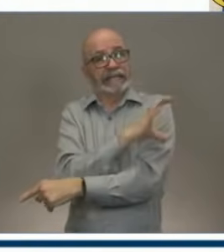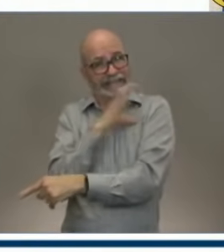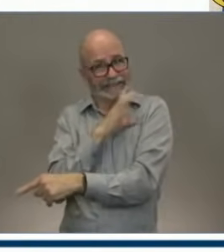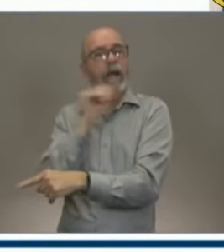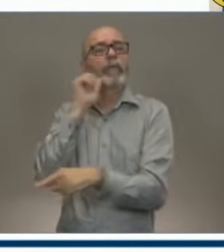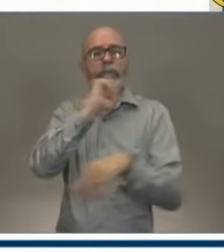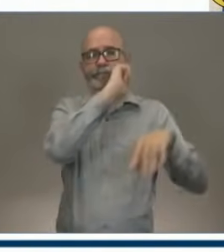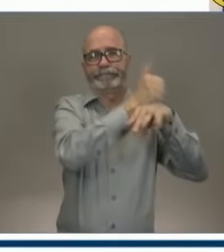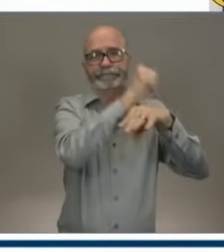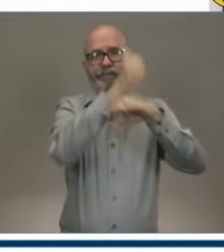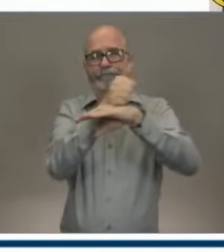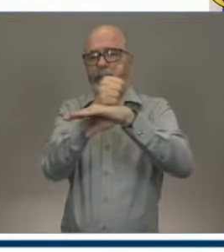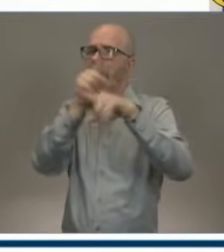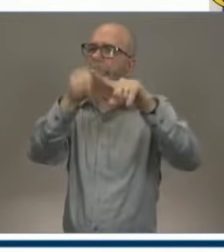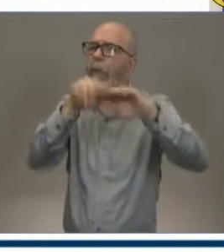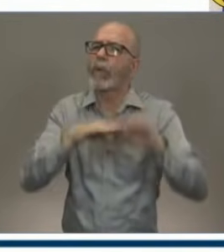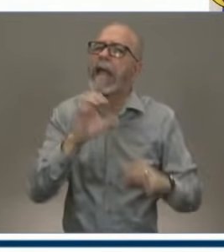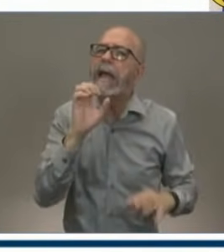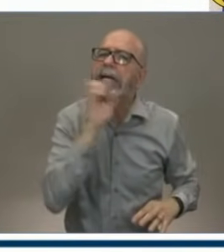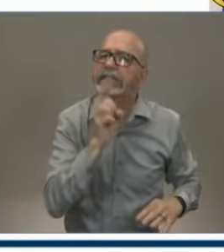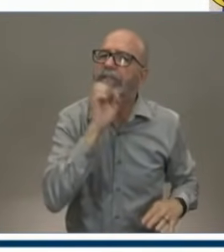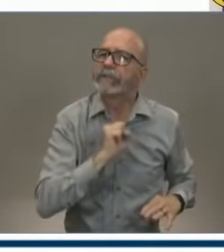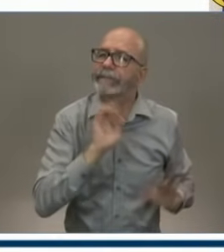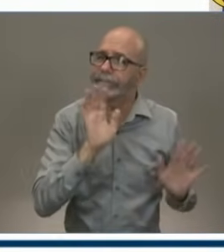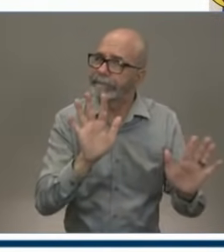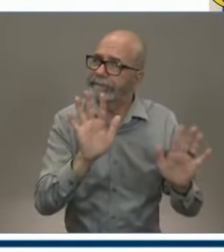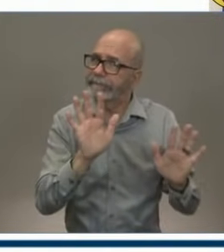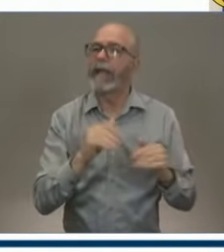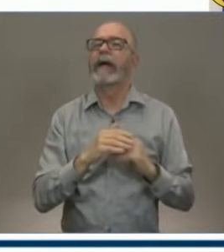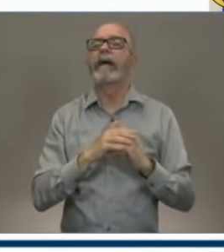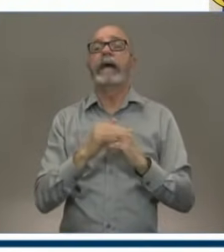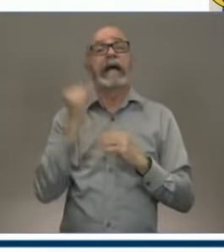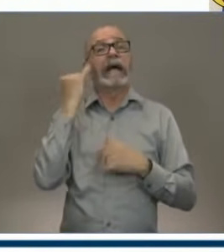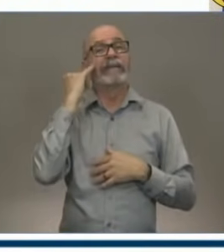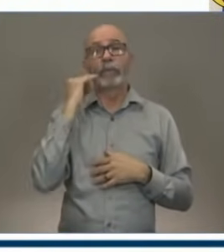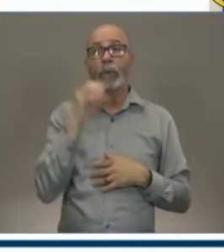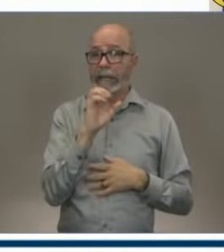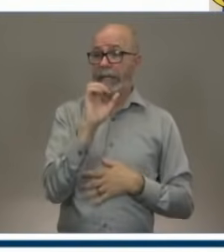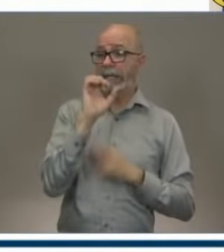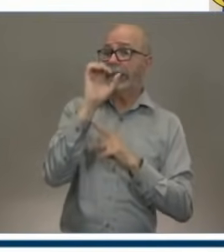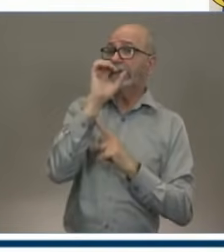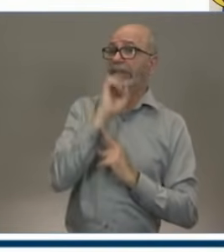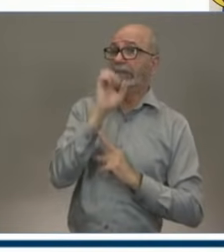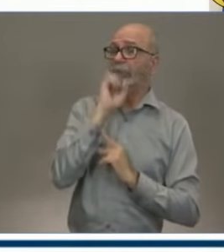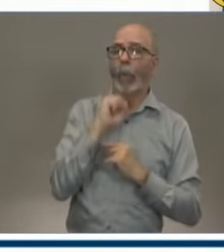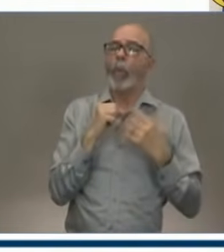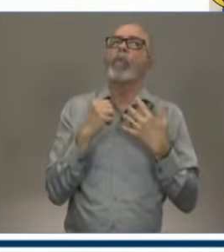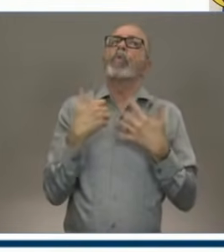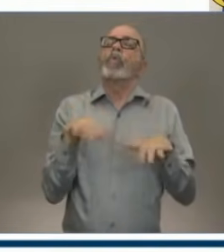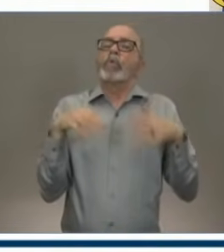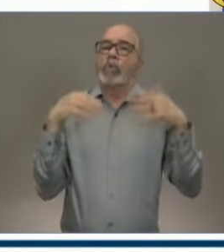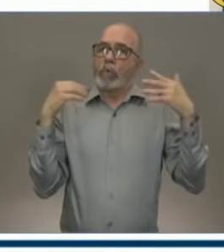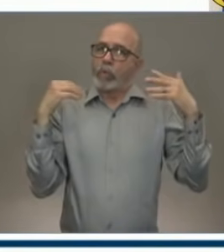that age, when you talk to the clinical experts, age is by far the single